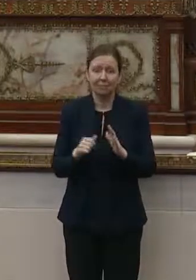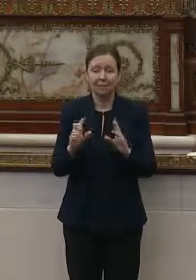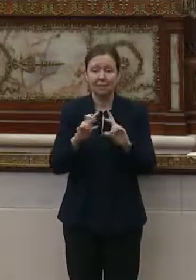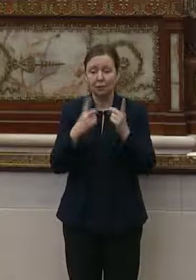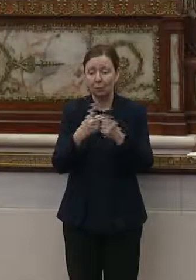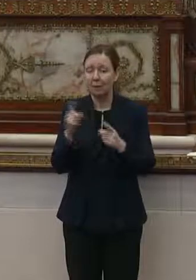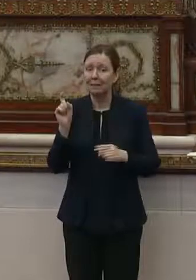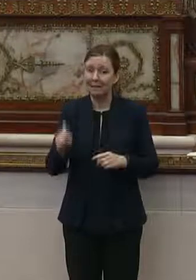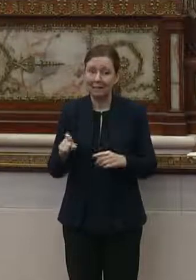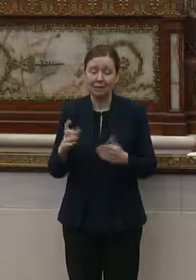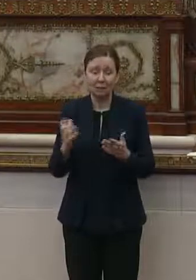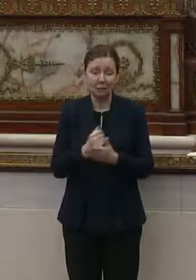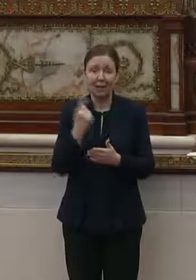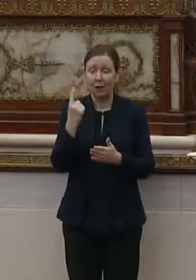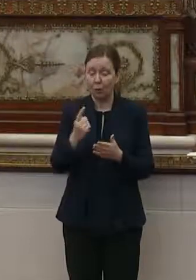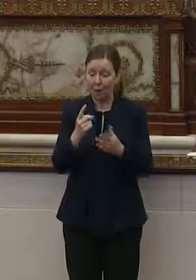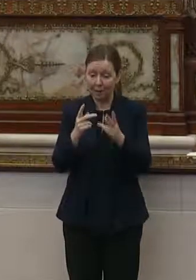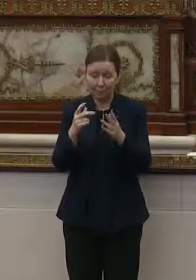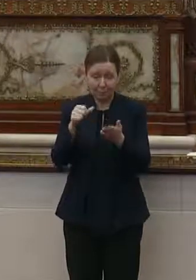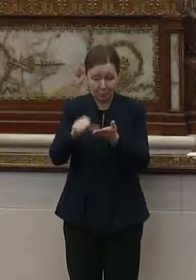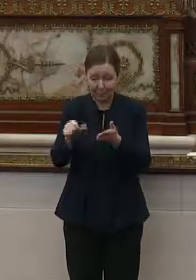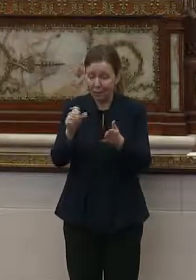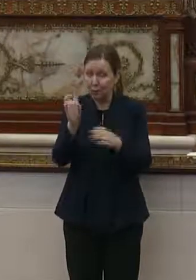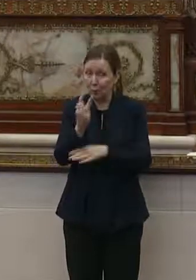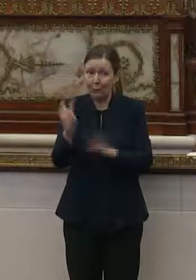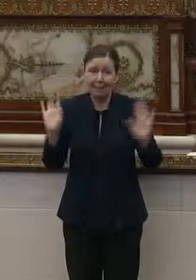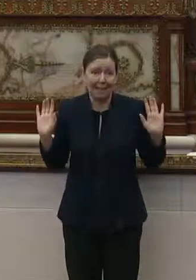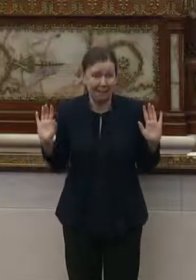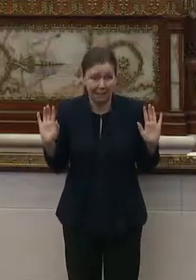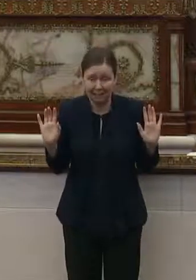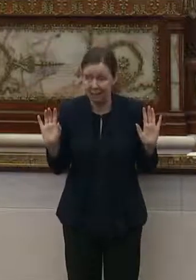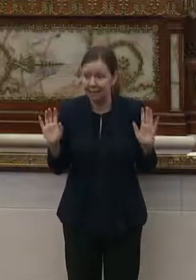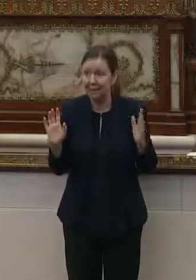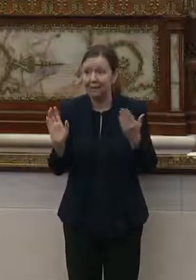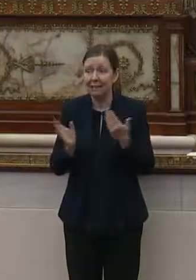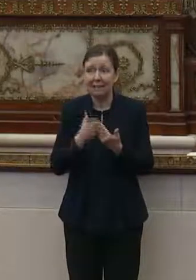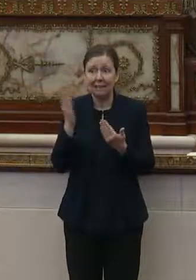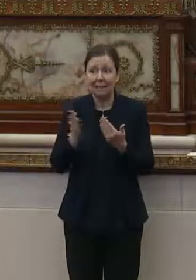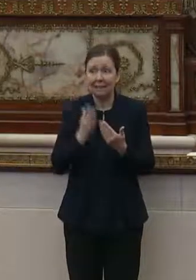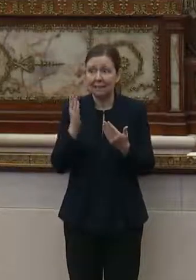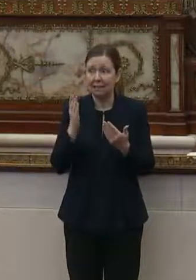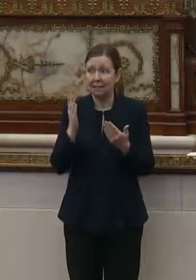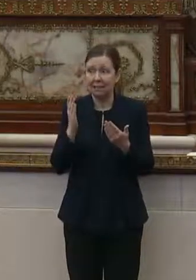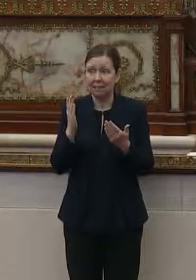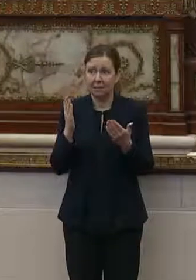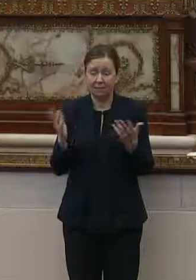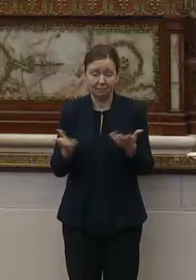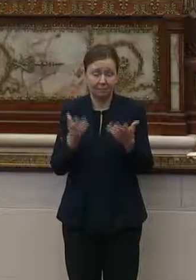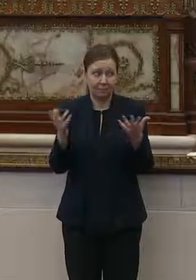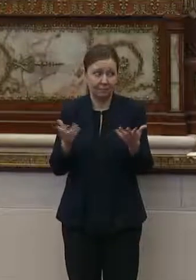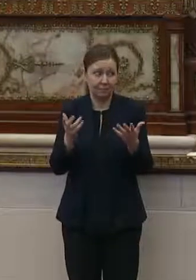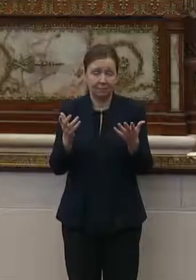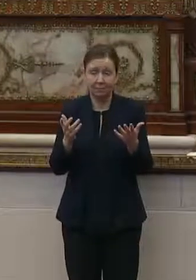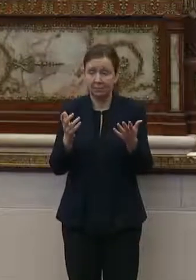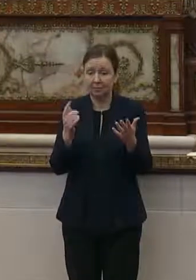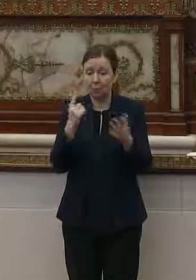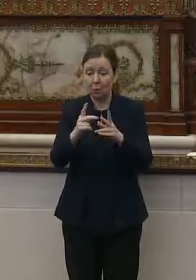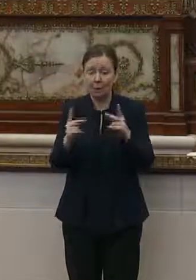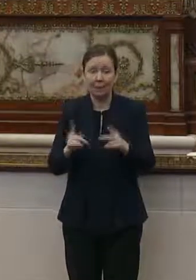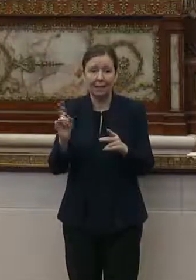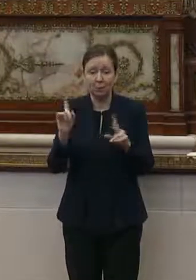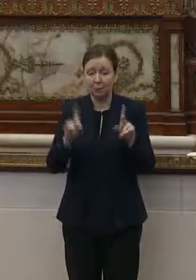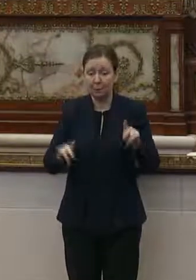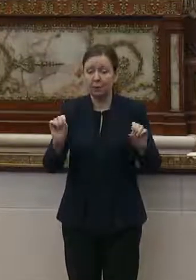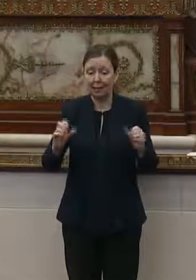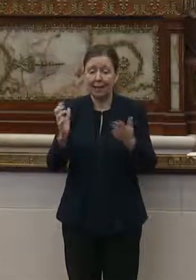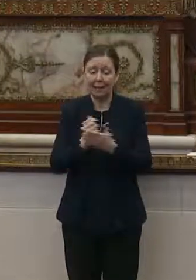needs to get a one-stop website, one page, easy, one-stop landing place where people can get